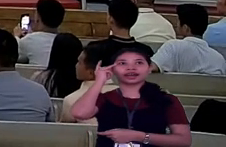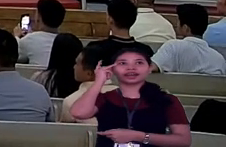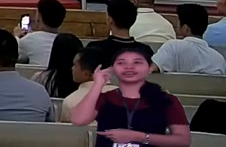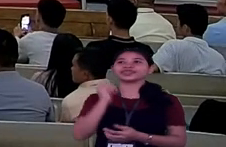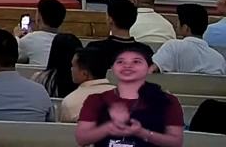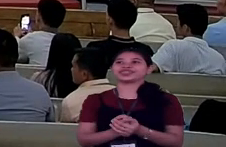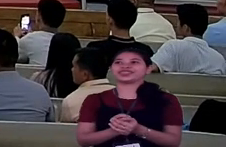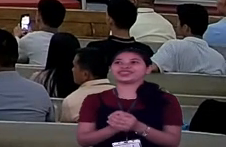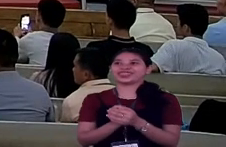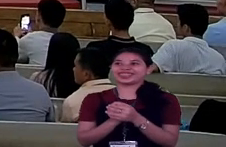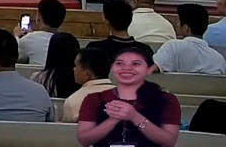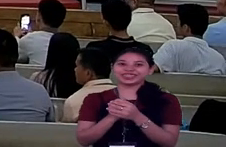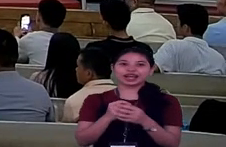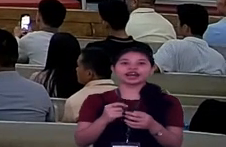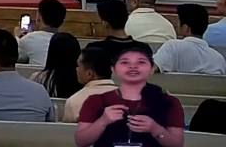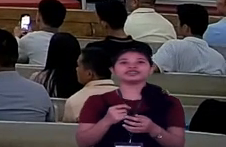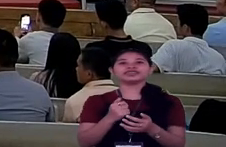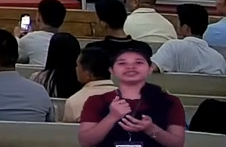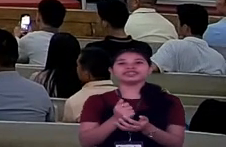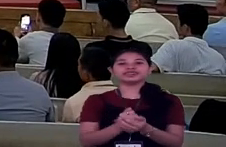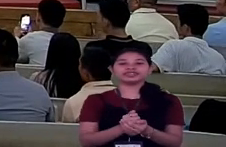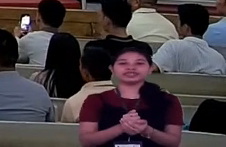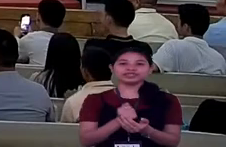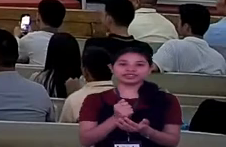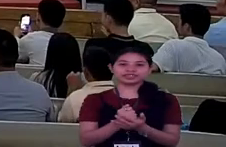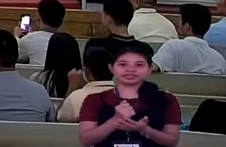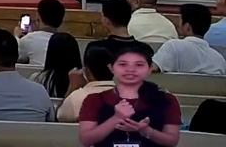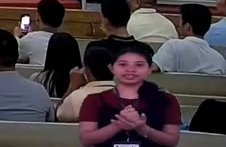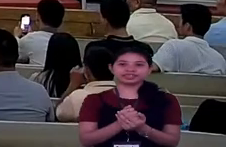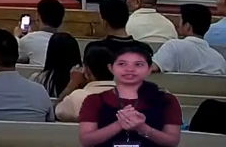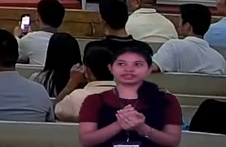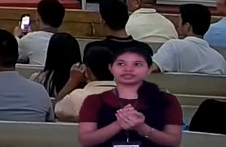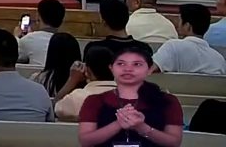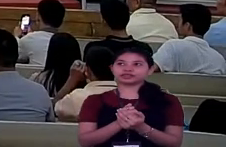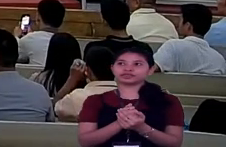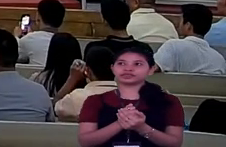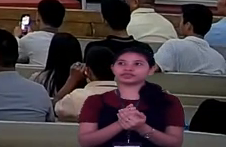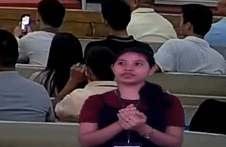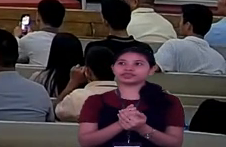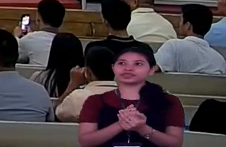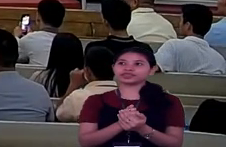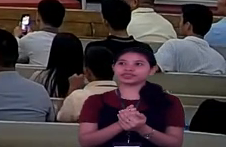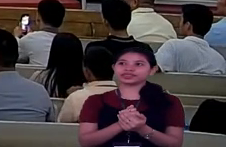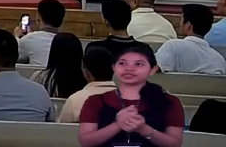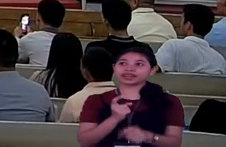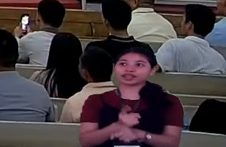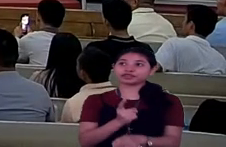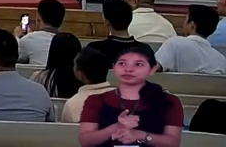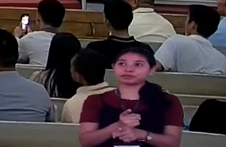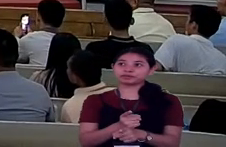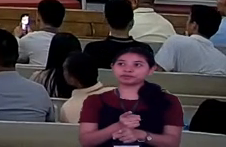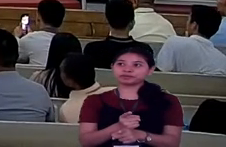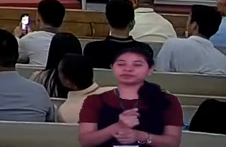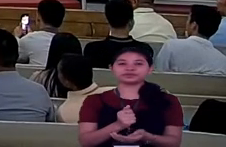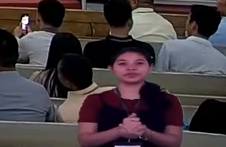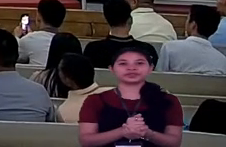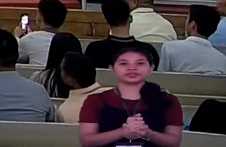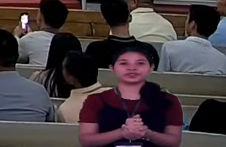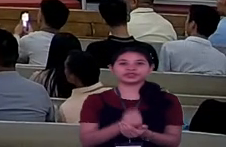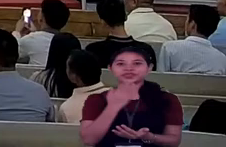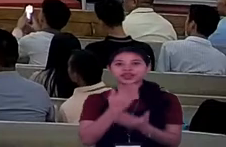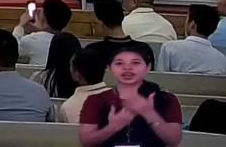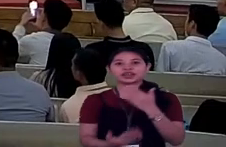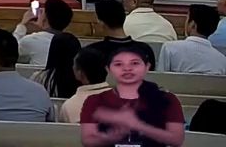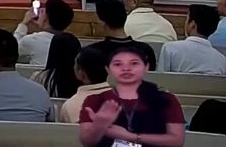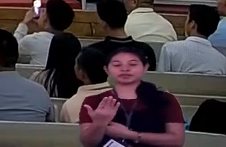going to the North. Thank you. Amen. Good morning, everyone. I am Brother Jude Pocopia po, Jude